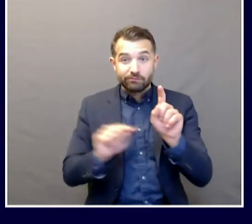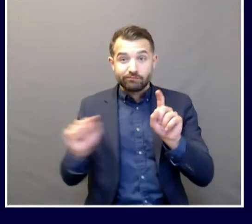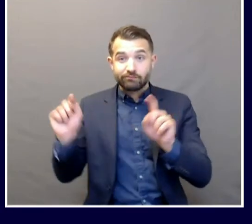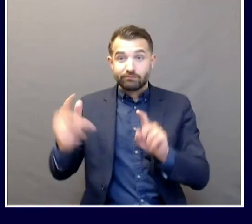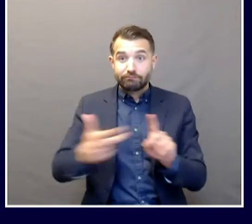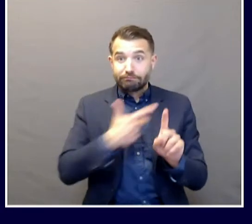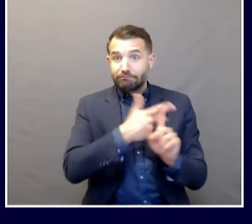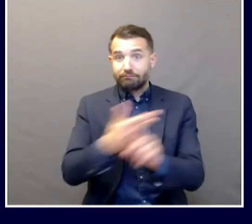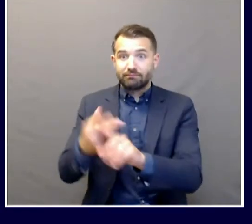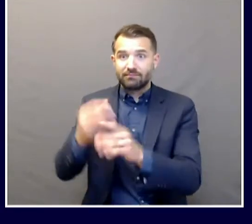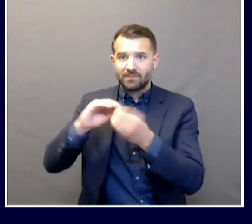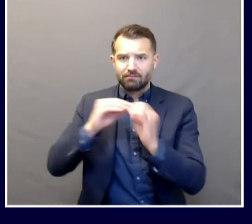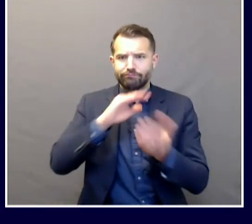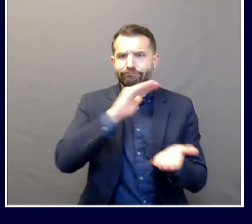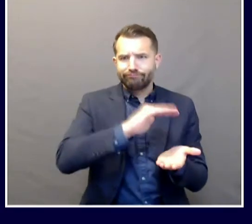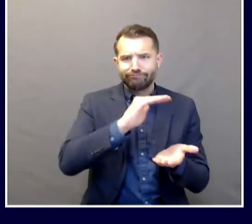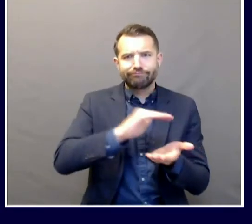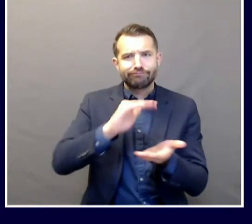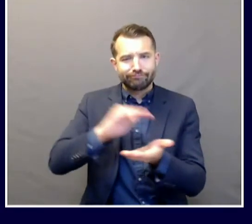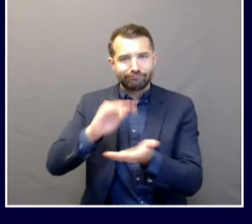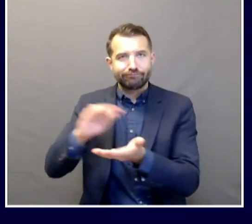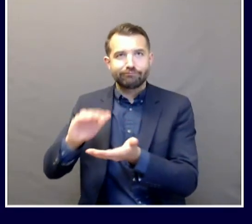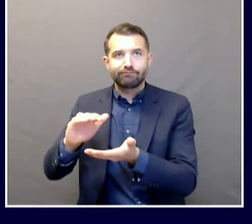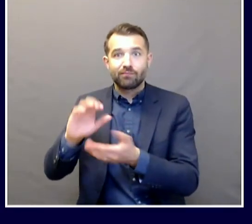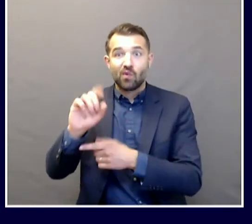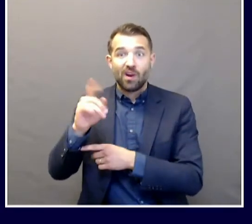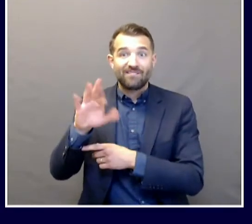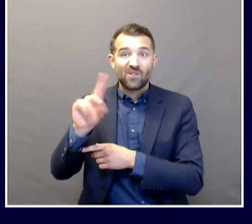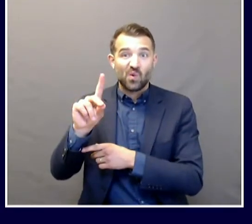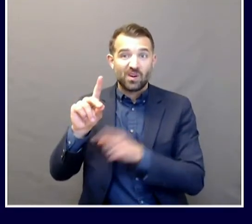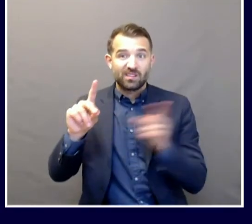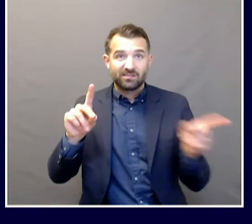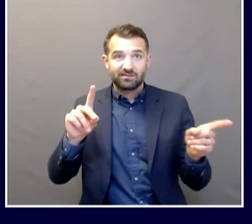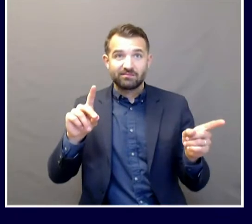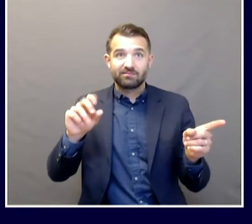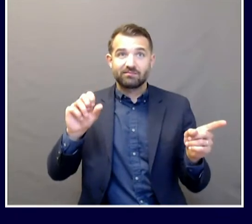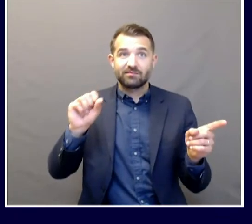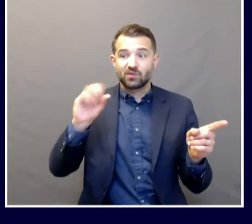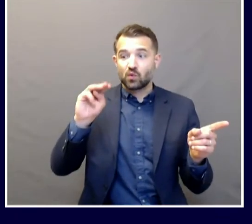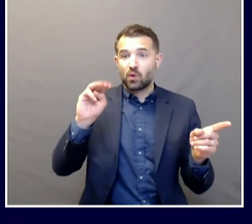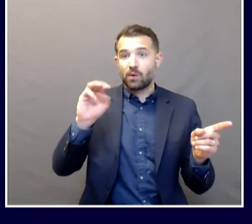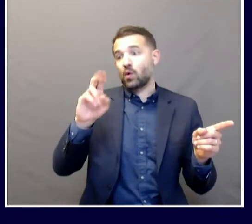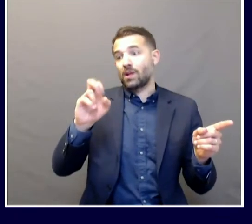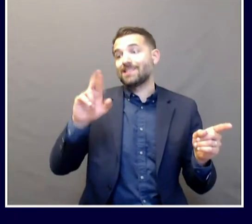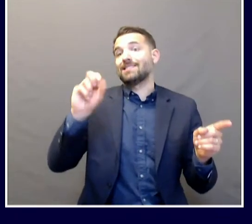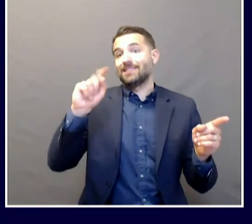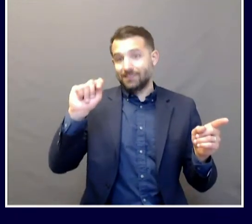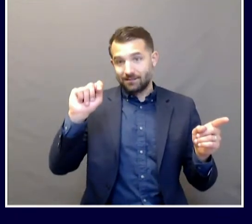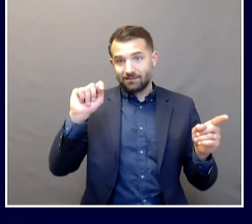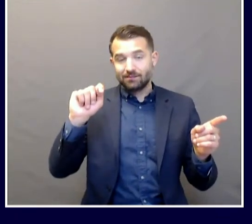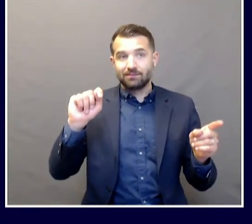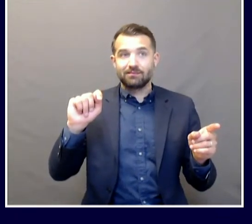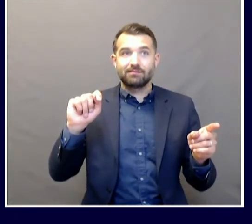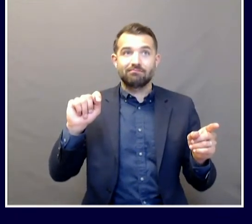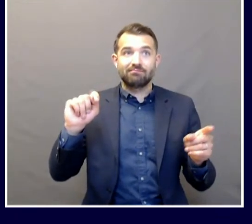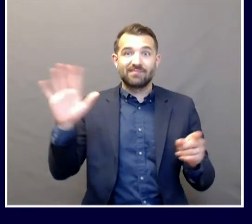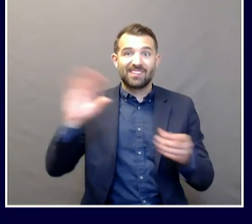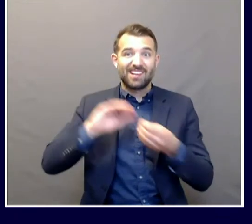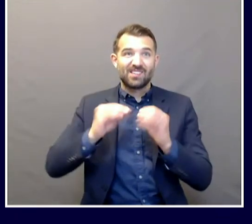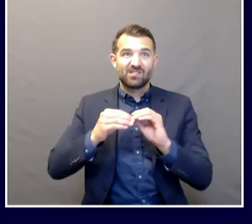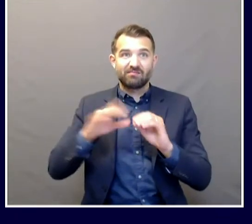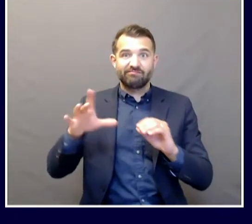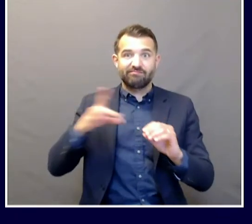Oxford, Somerset, they don't have the same high case levels. So I think the way I think about it, Cindy, is the